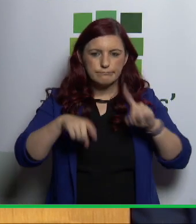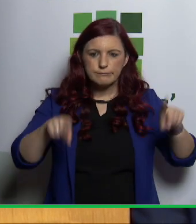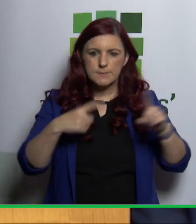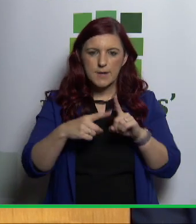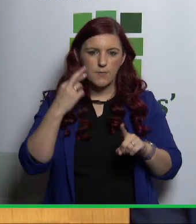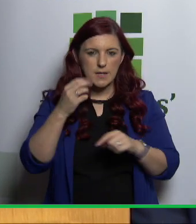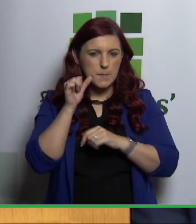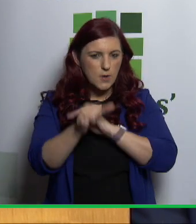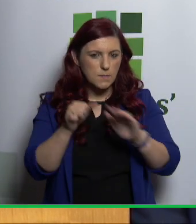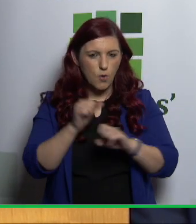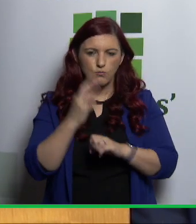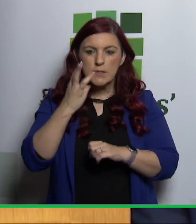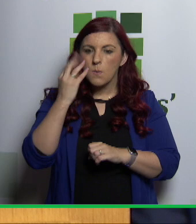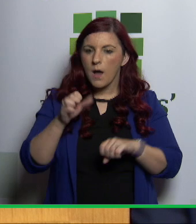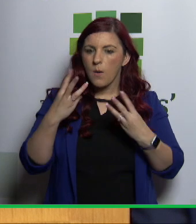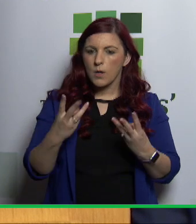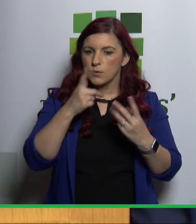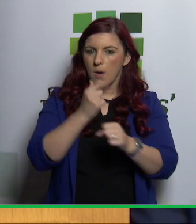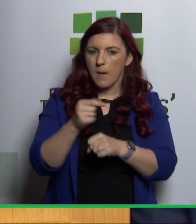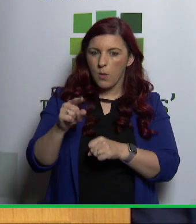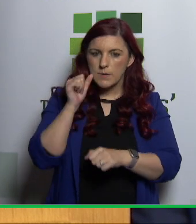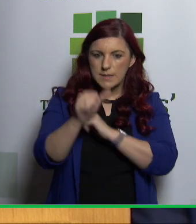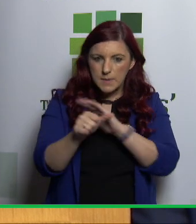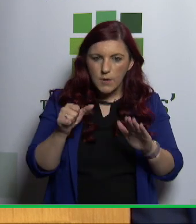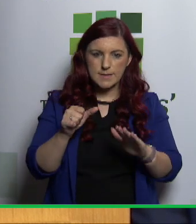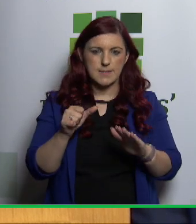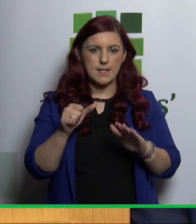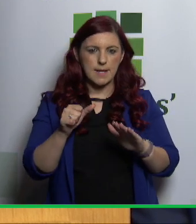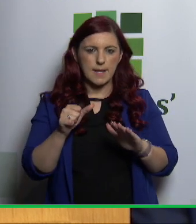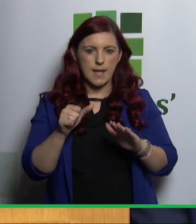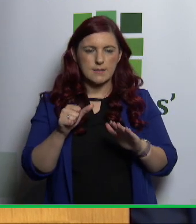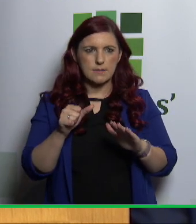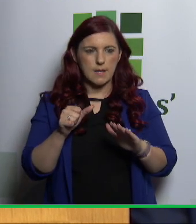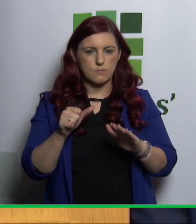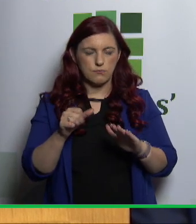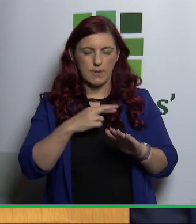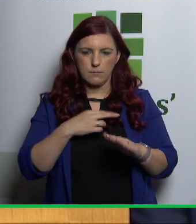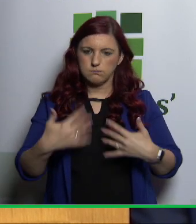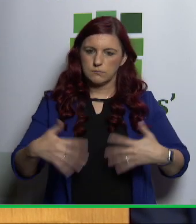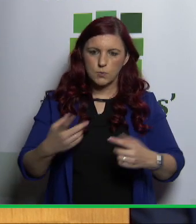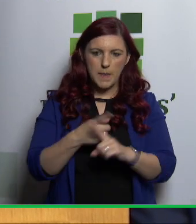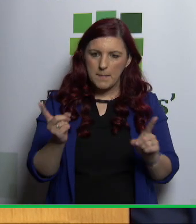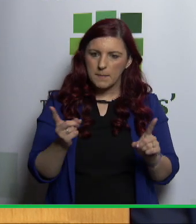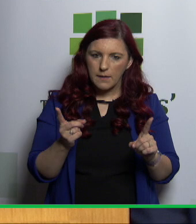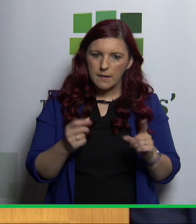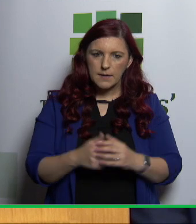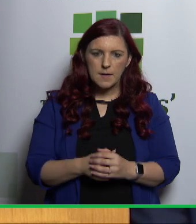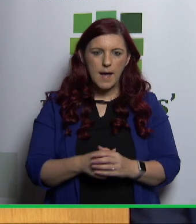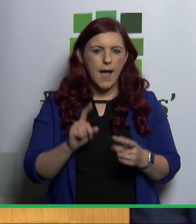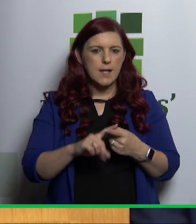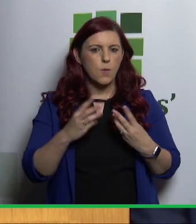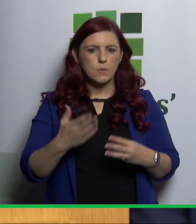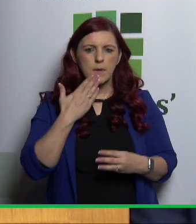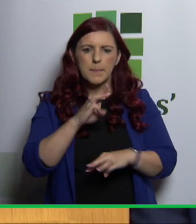want to share their experience with us is to make things better, which I think is hugely commendable. I also want to thank in advance the Lived Experiences